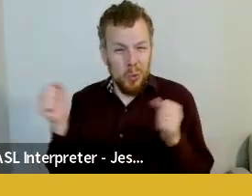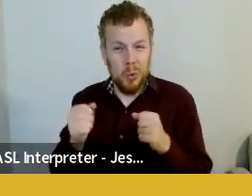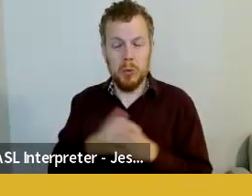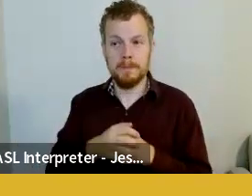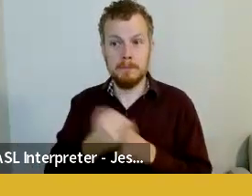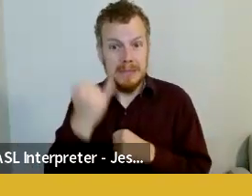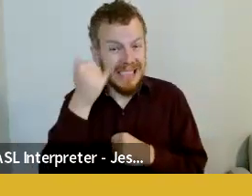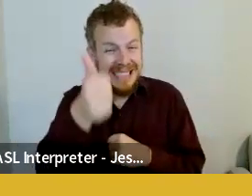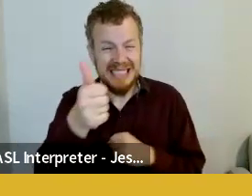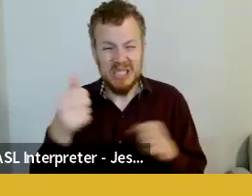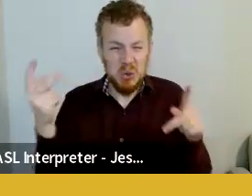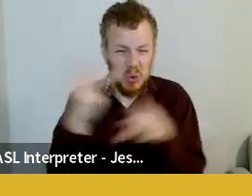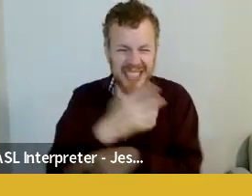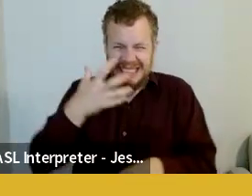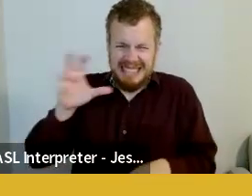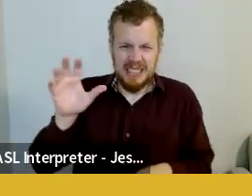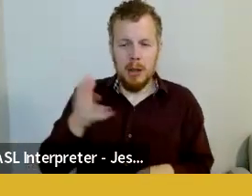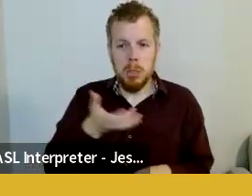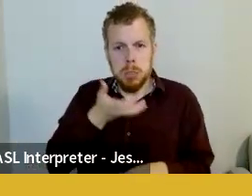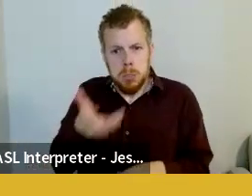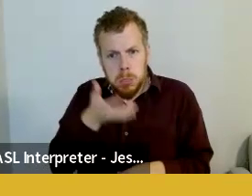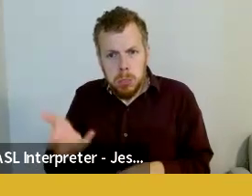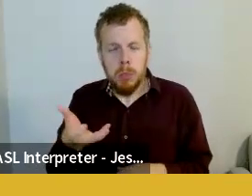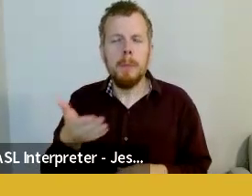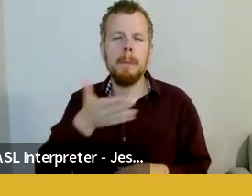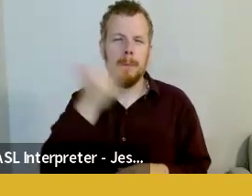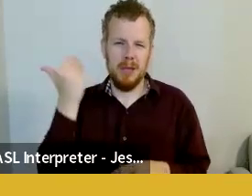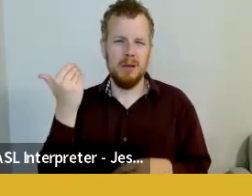not get better after an hour, call 911.